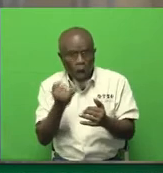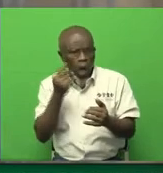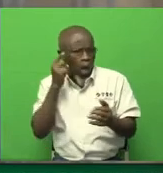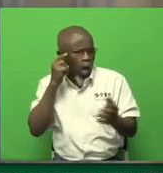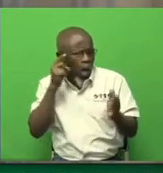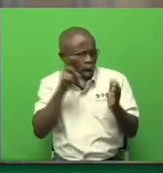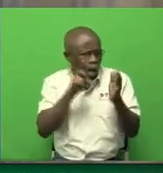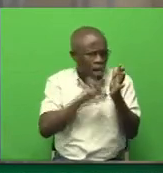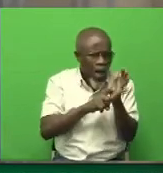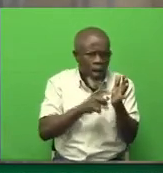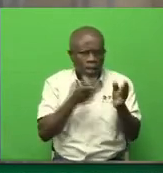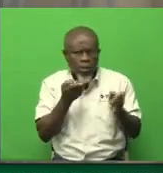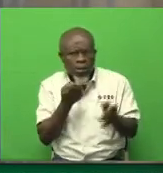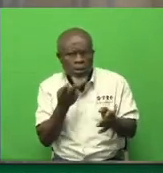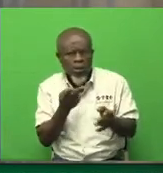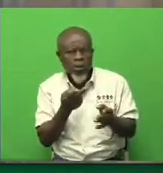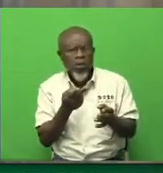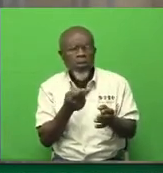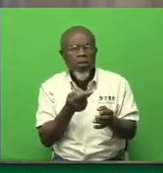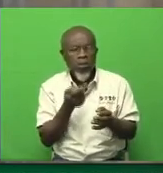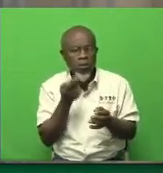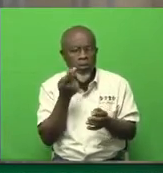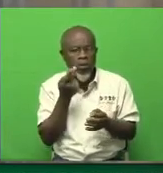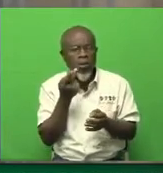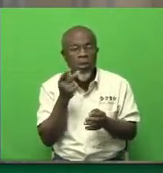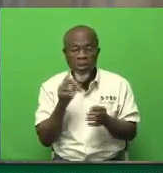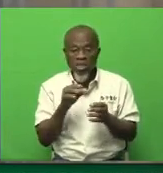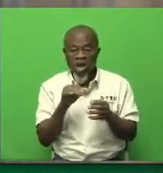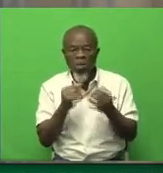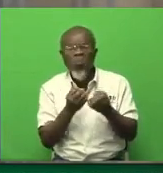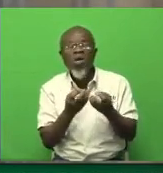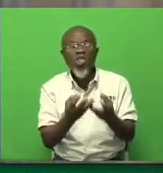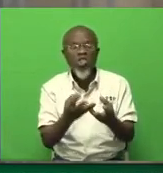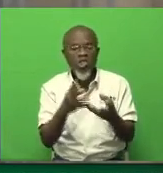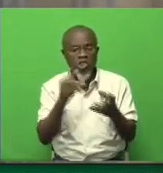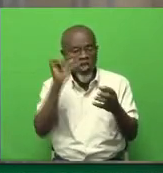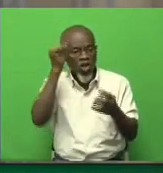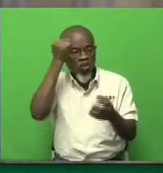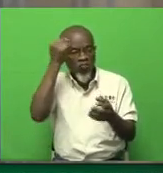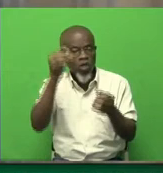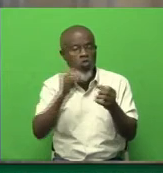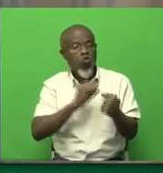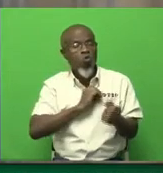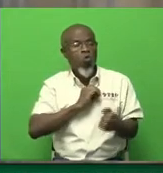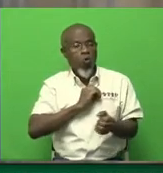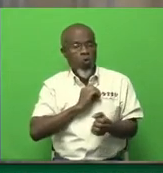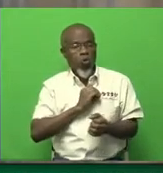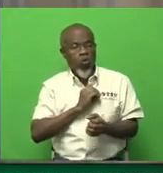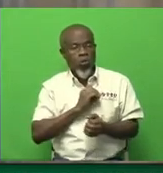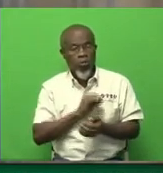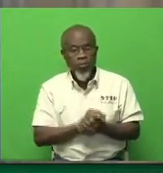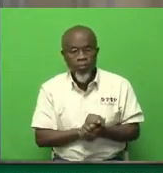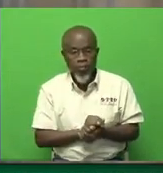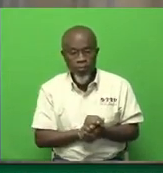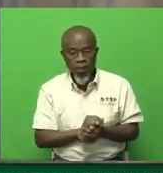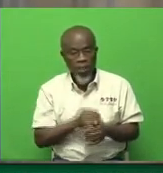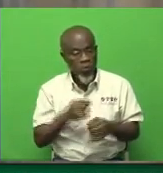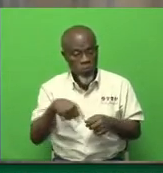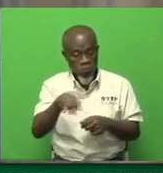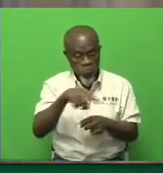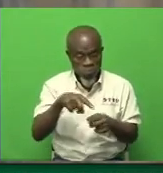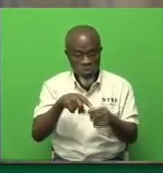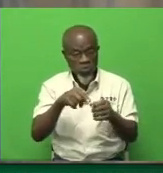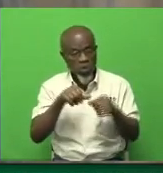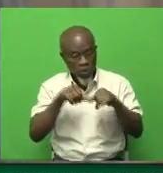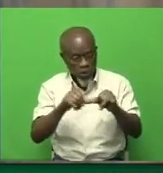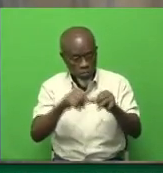about the level of government debt and our Affair of the country's rapid descent into the debt trap the minister advised the